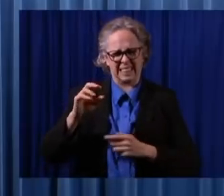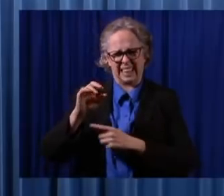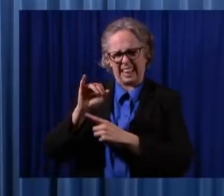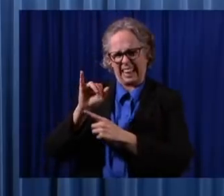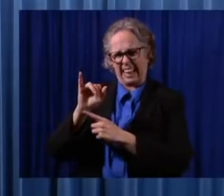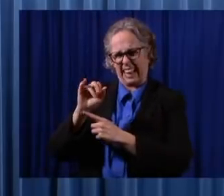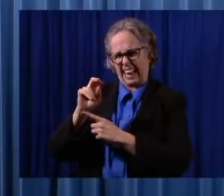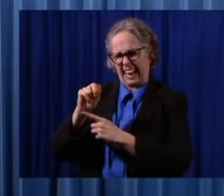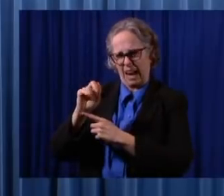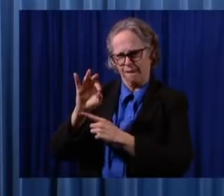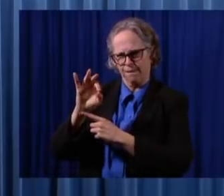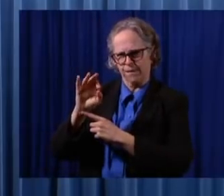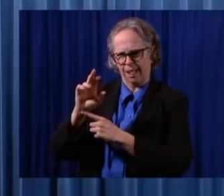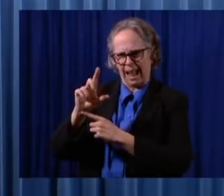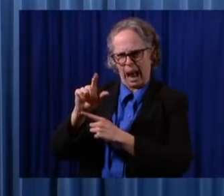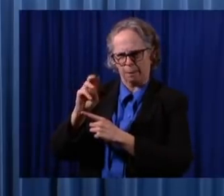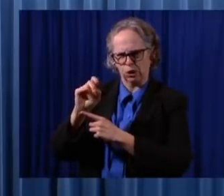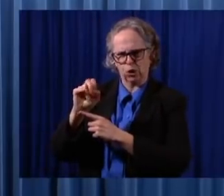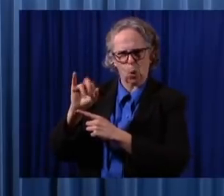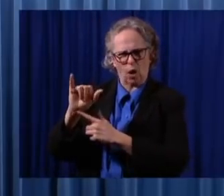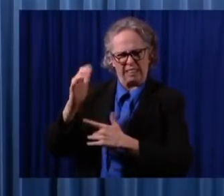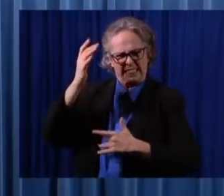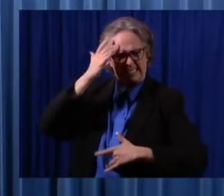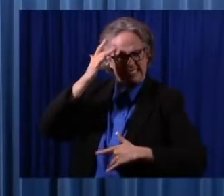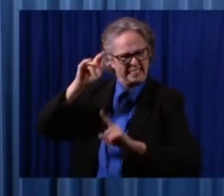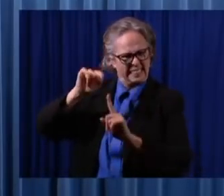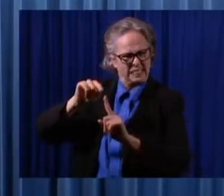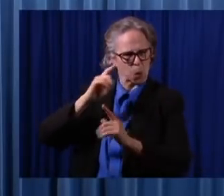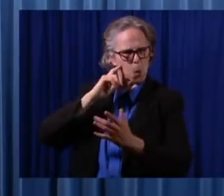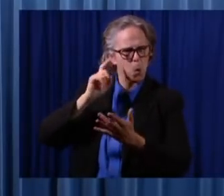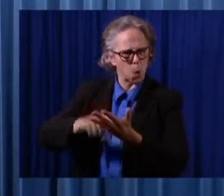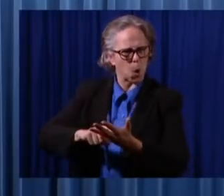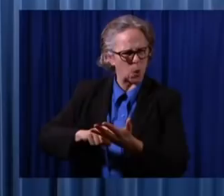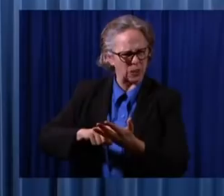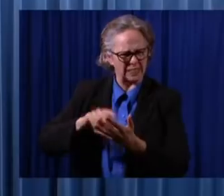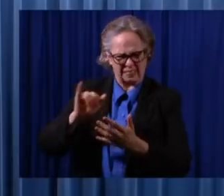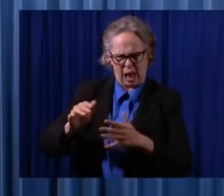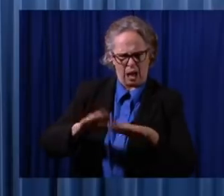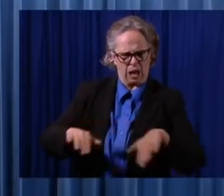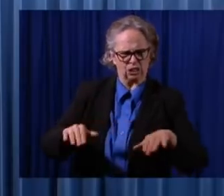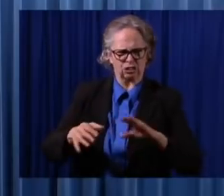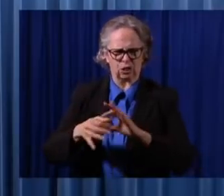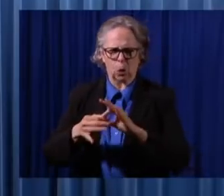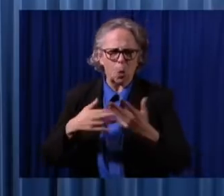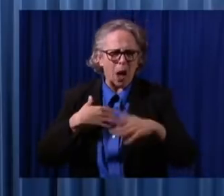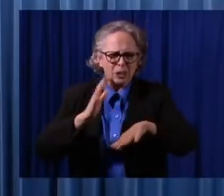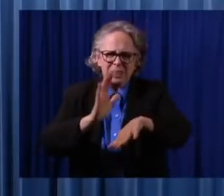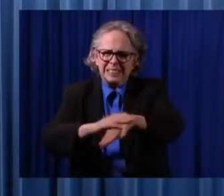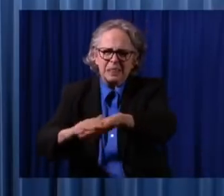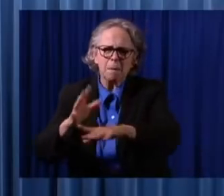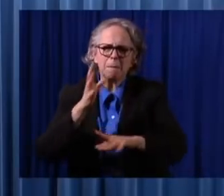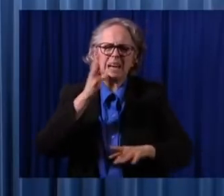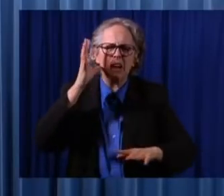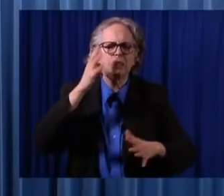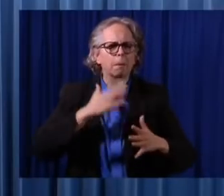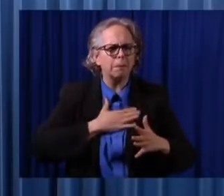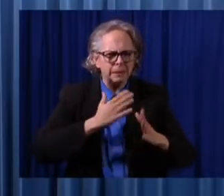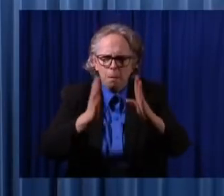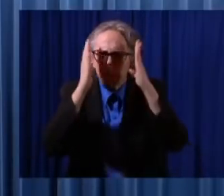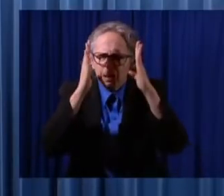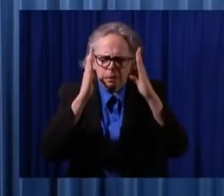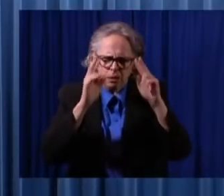inflammatory syndrome in children. And so I do want to remind parents to keep an eye out for that. The symptoms of